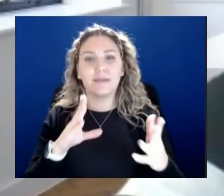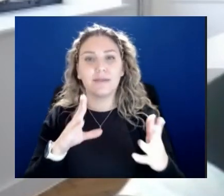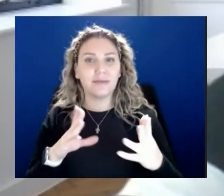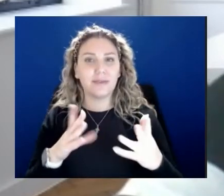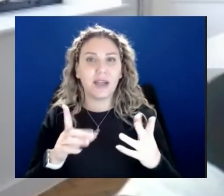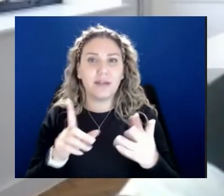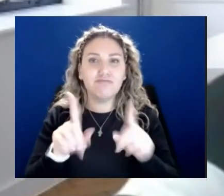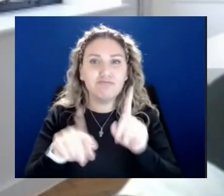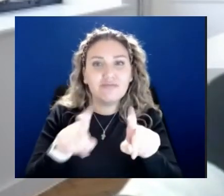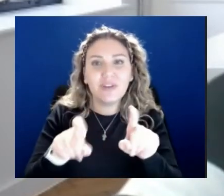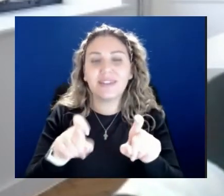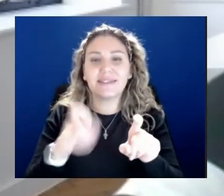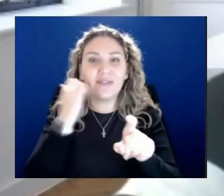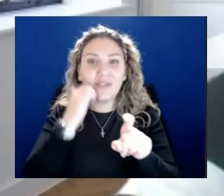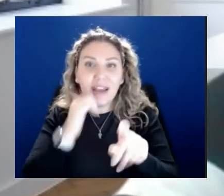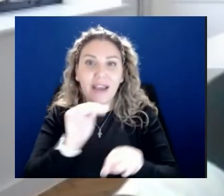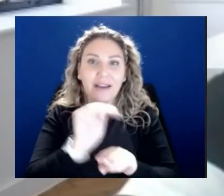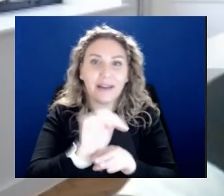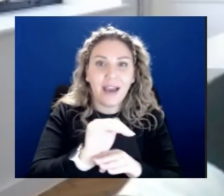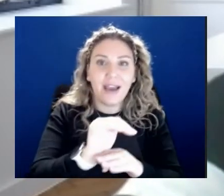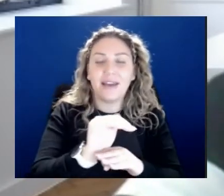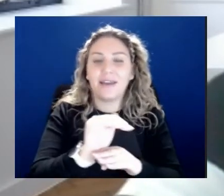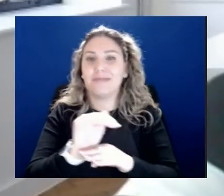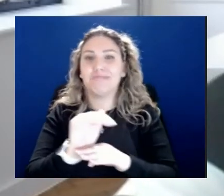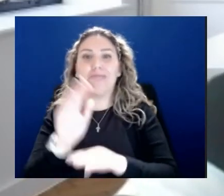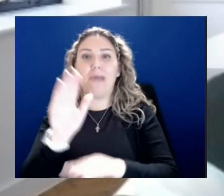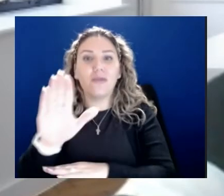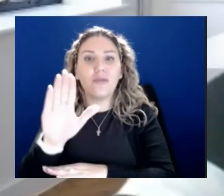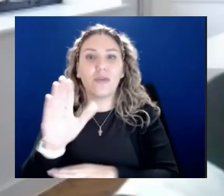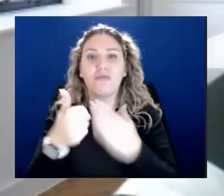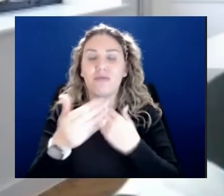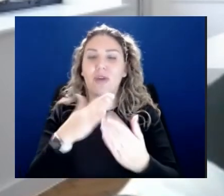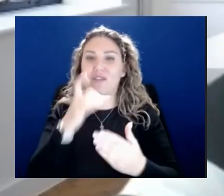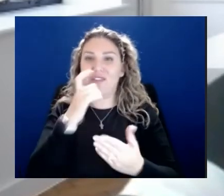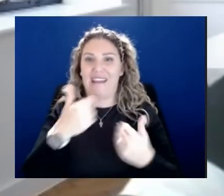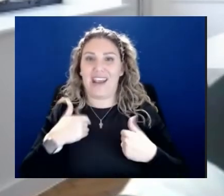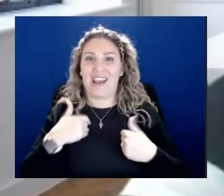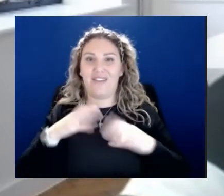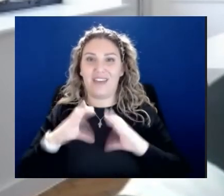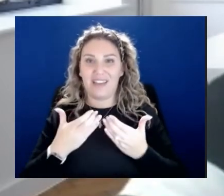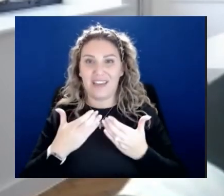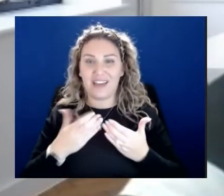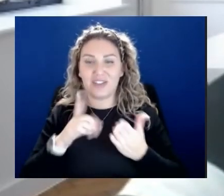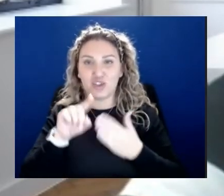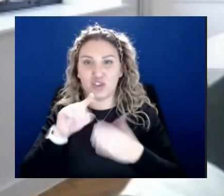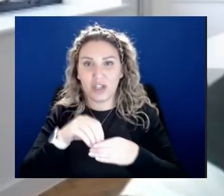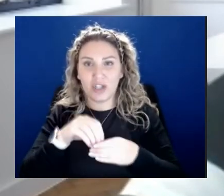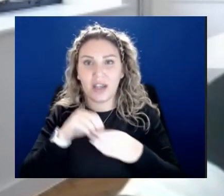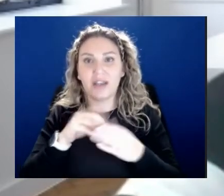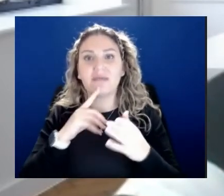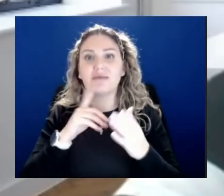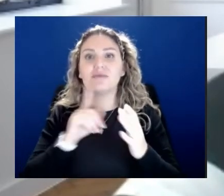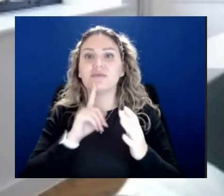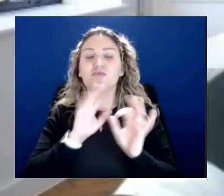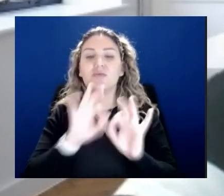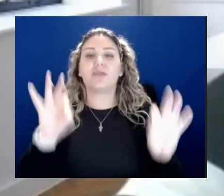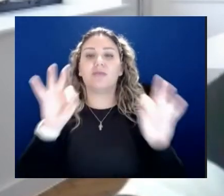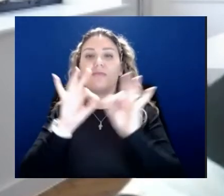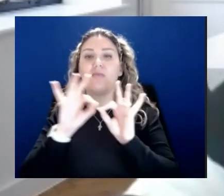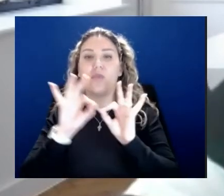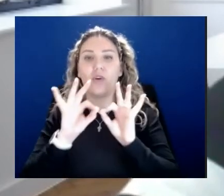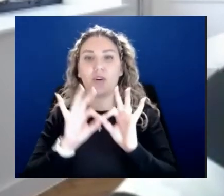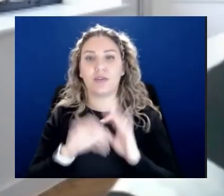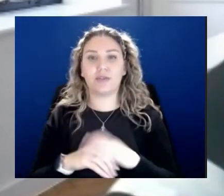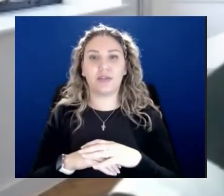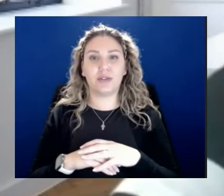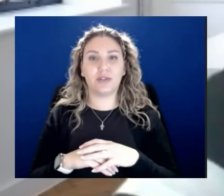in the evening, or at night when you know they're not going to have classes. Being able to check in with them is going to be extremely important too. So those are